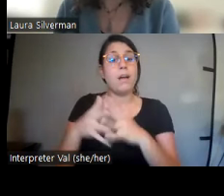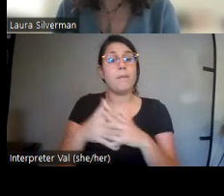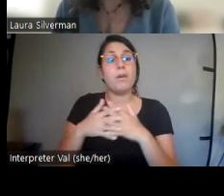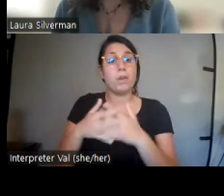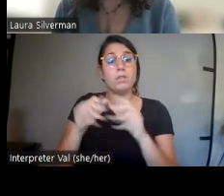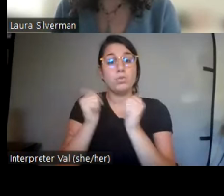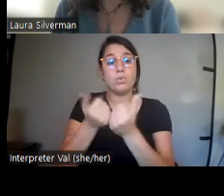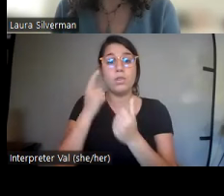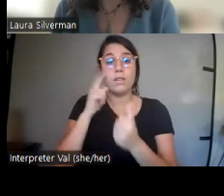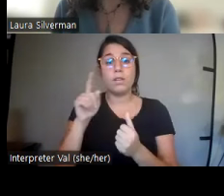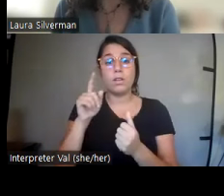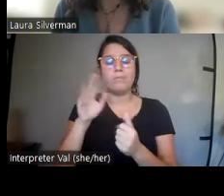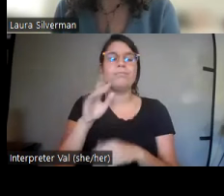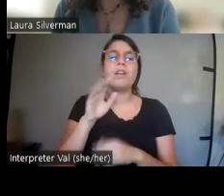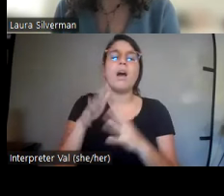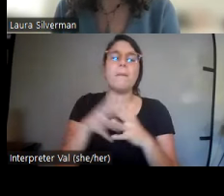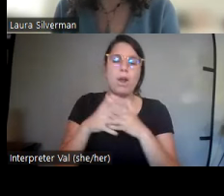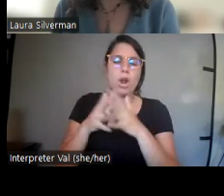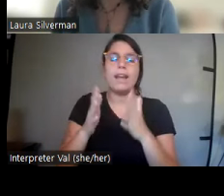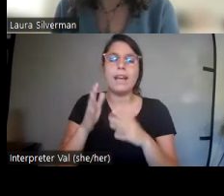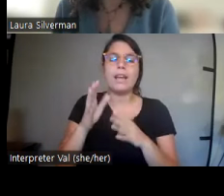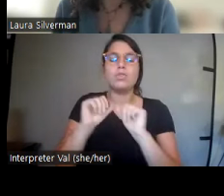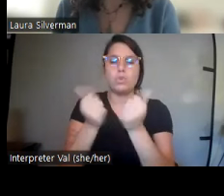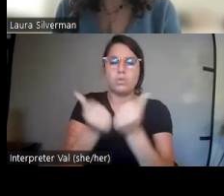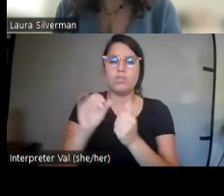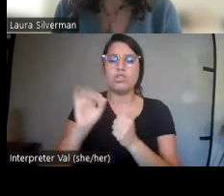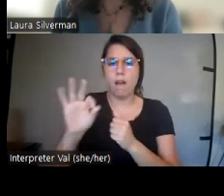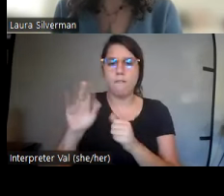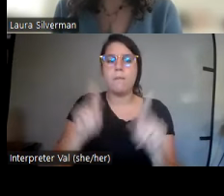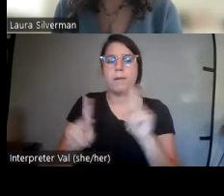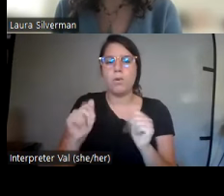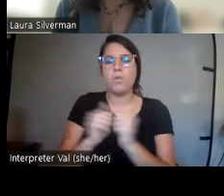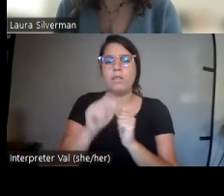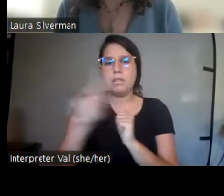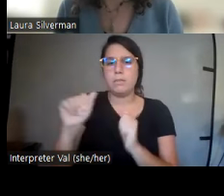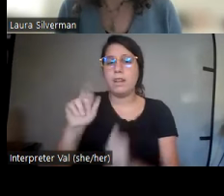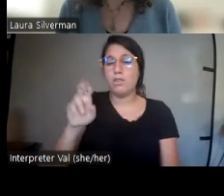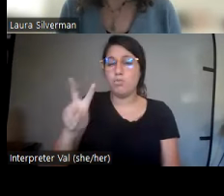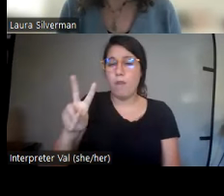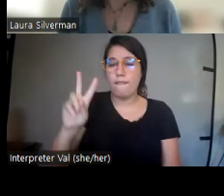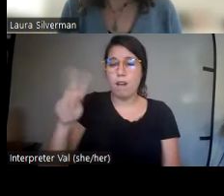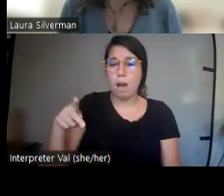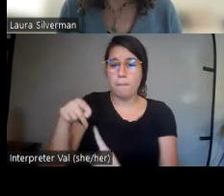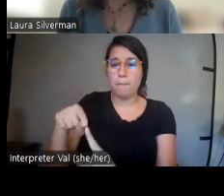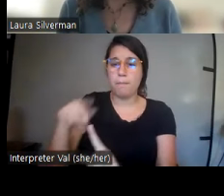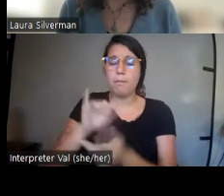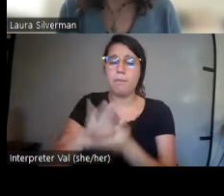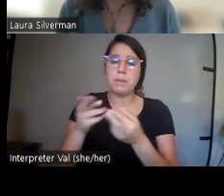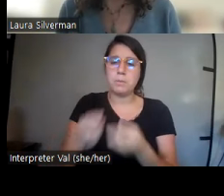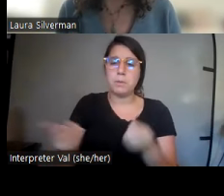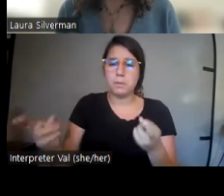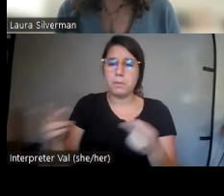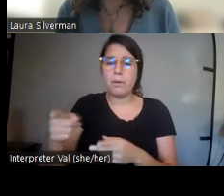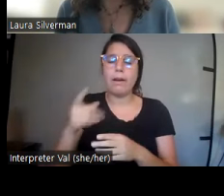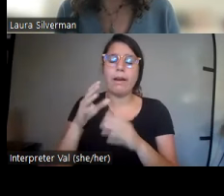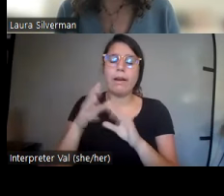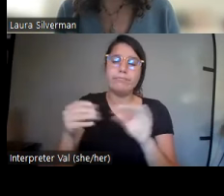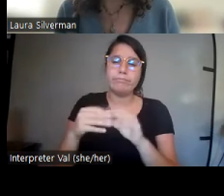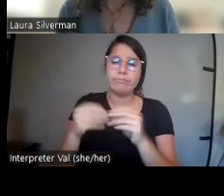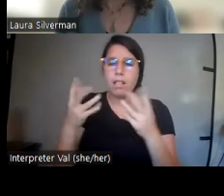of People with Disabilities has the Rev Up voting campaign, and it's a really nice resource. It reviews a lot of the topics